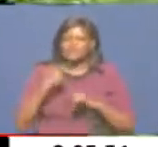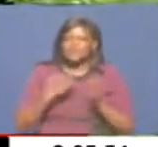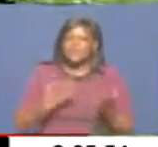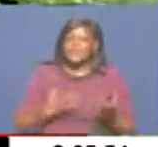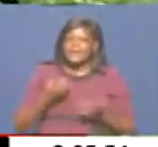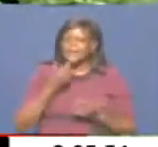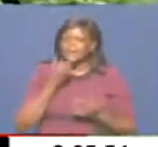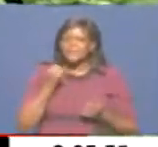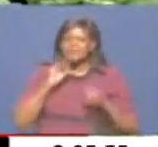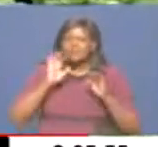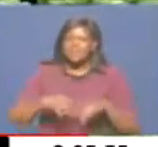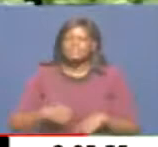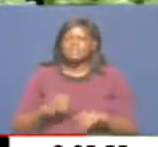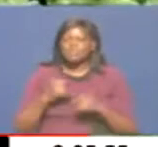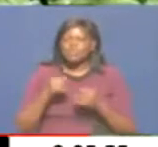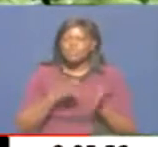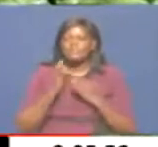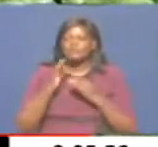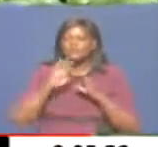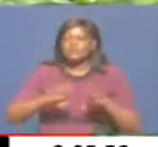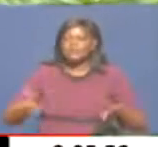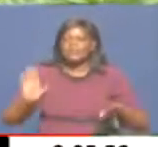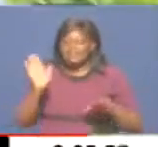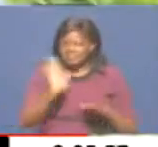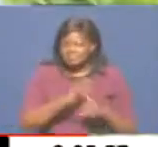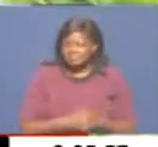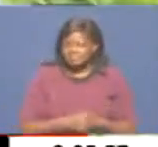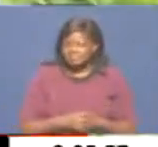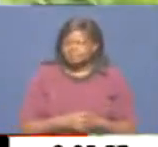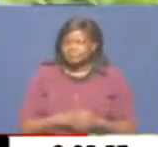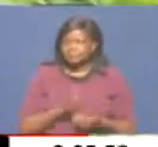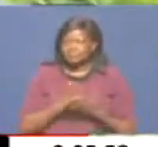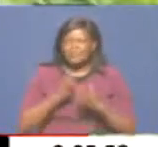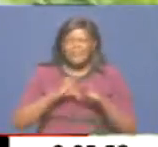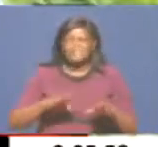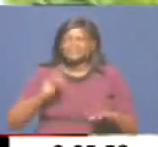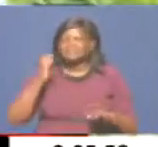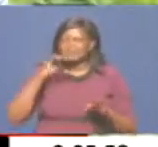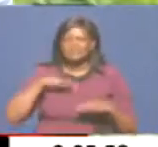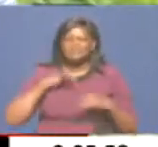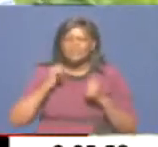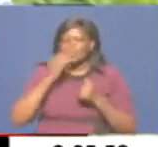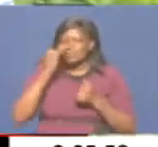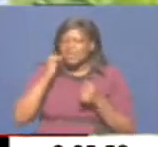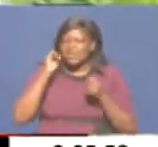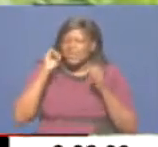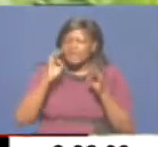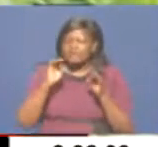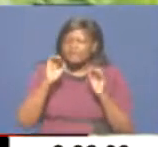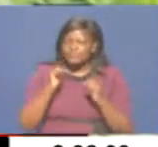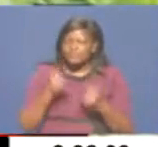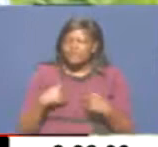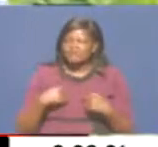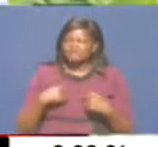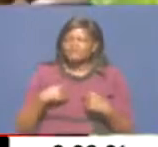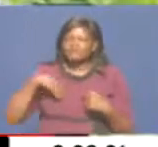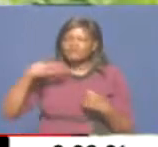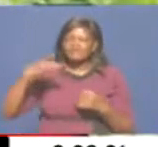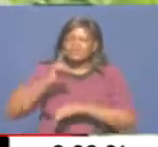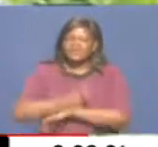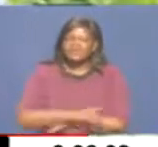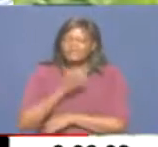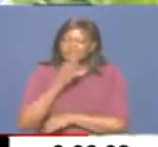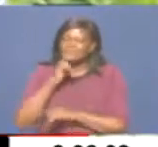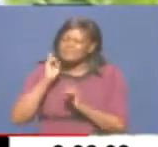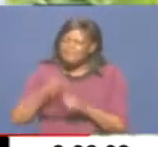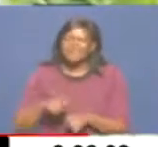agricultural practices on his farms. Market Kenya ata ijaitosha. Juu ata ukameki kuona tunanyanya kila siku, bishwa itakuwa